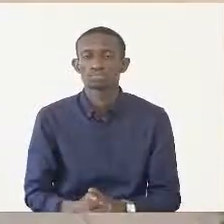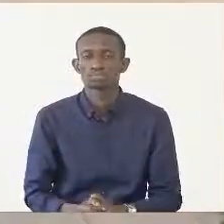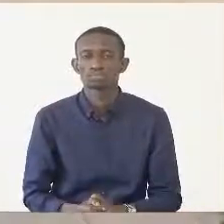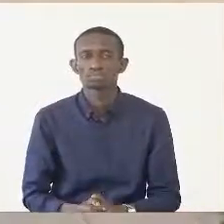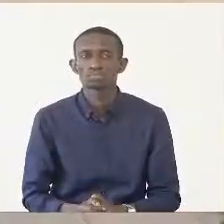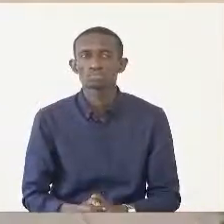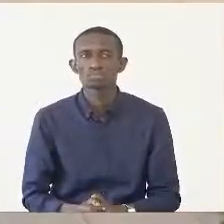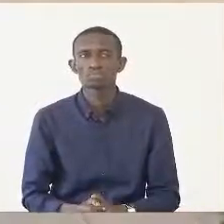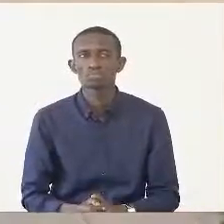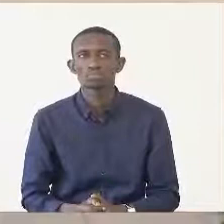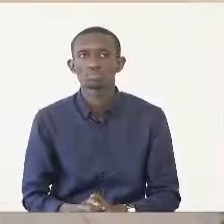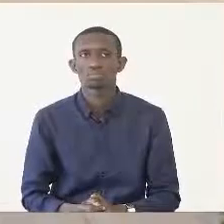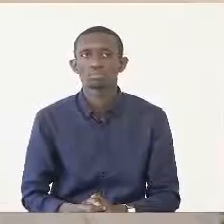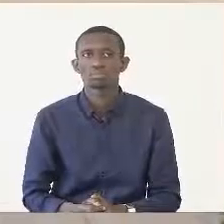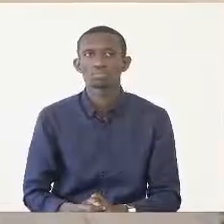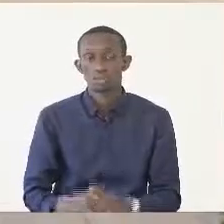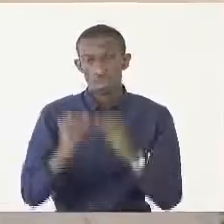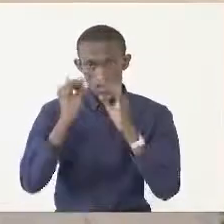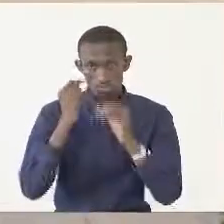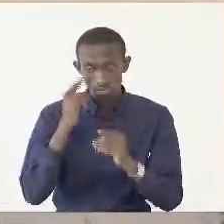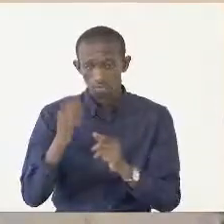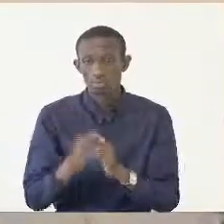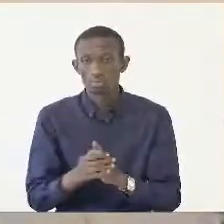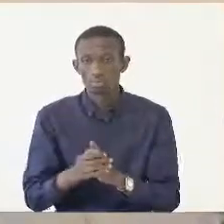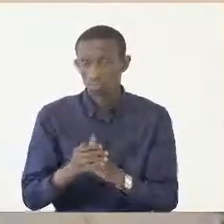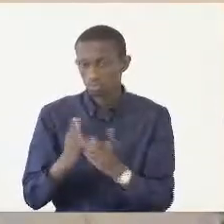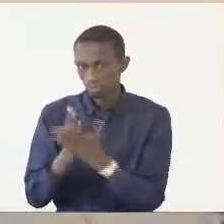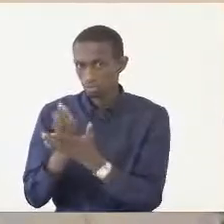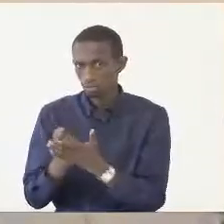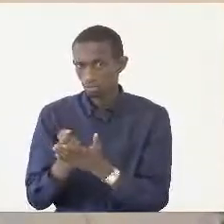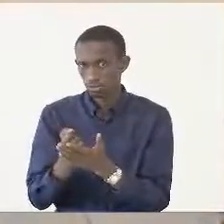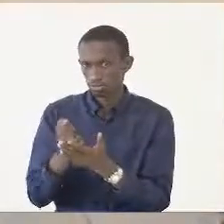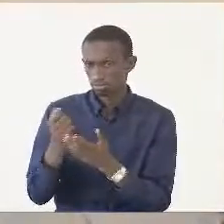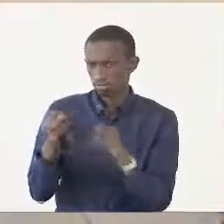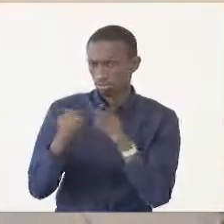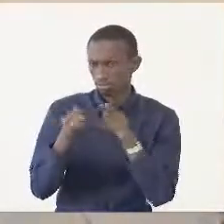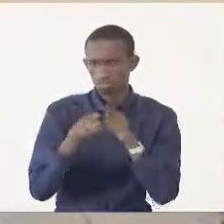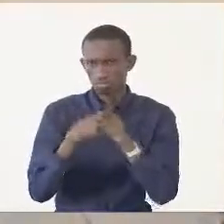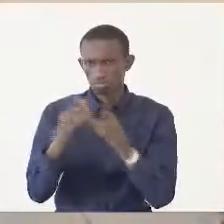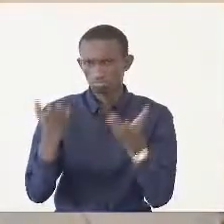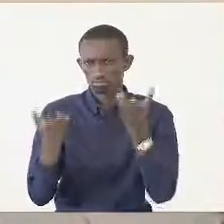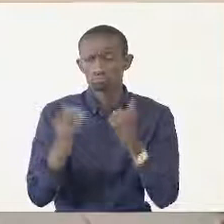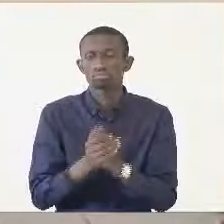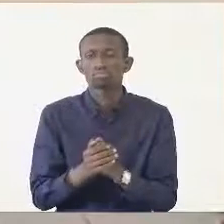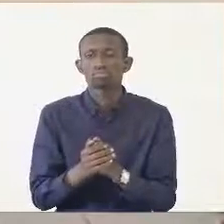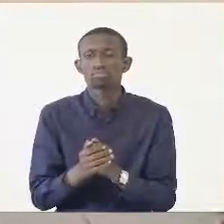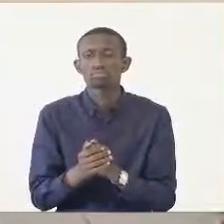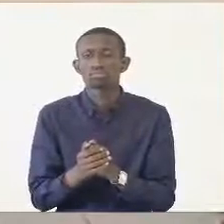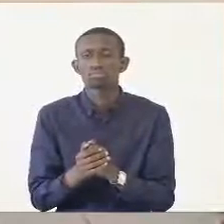students, when we also, because we have the same mass, so these are closed out. Here we